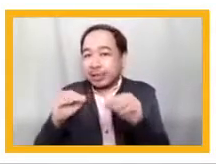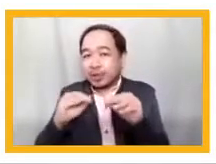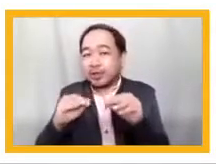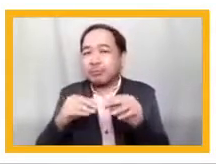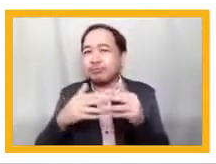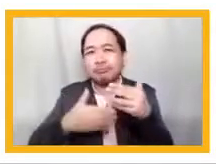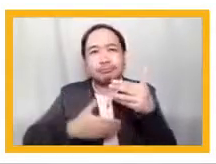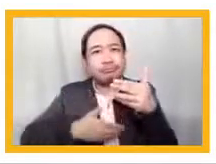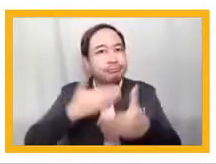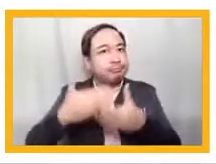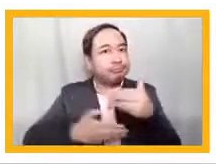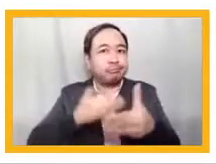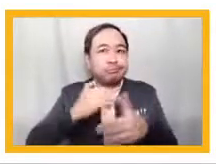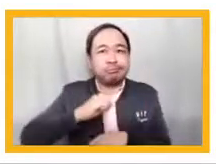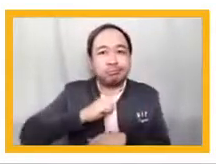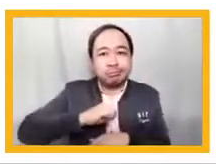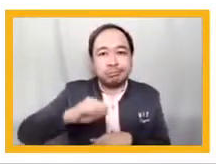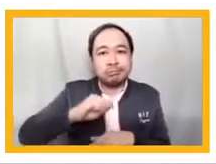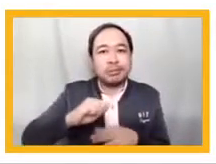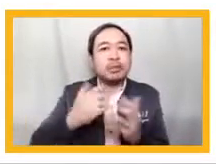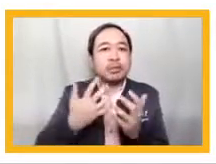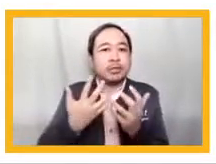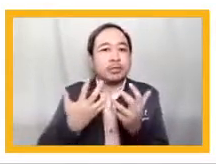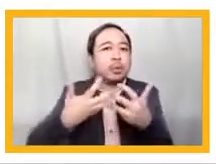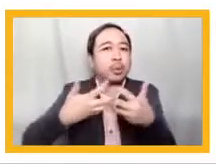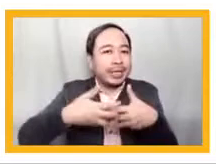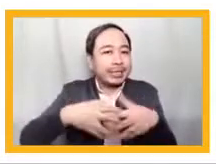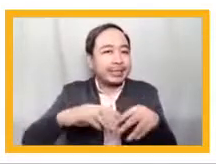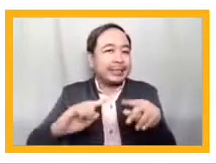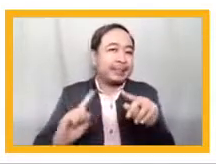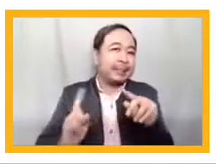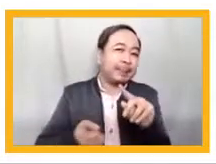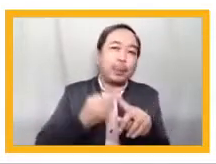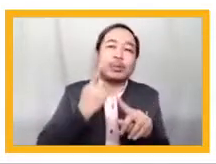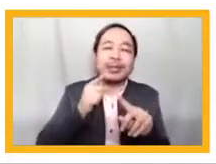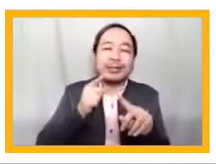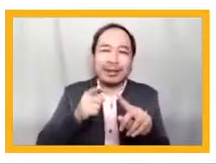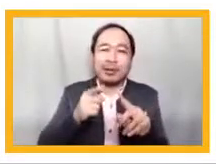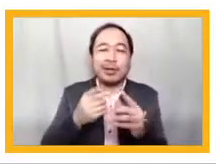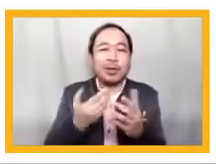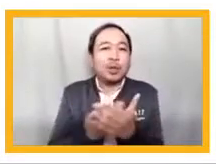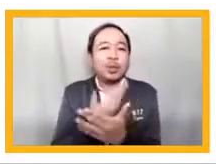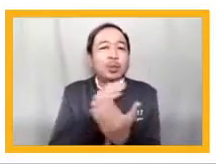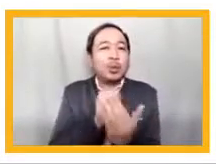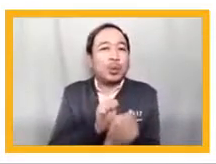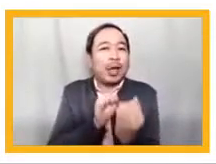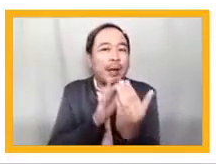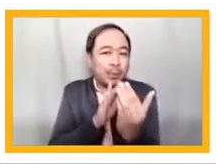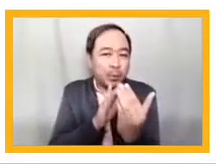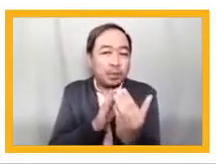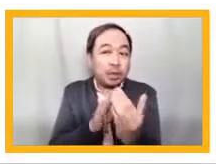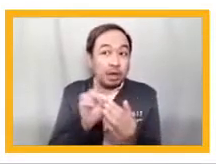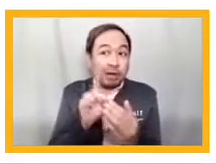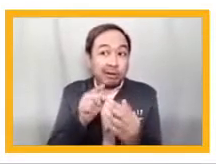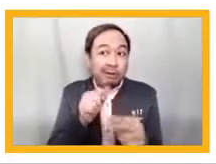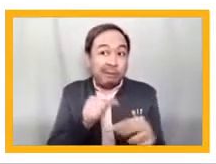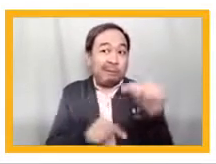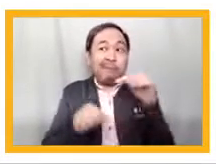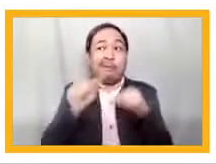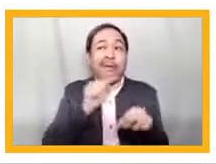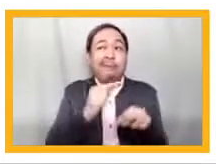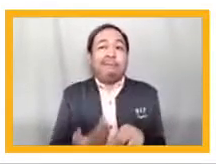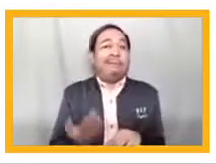will eventually be an integral part of education. It's not going back to the used to